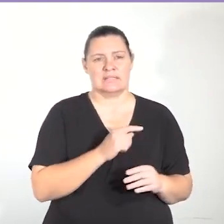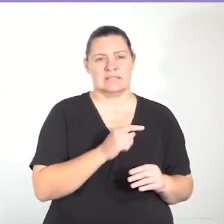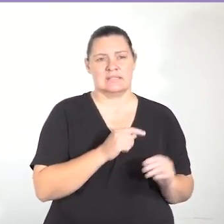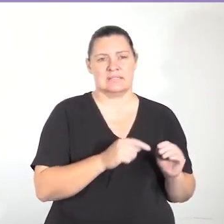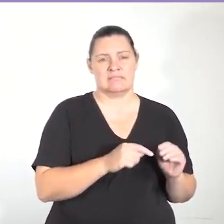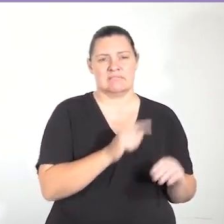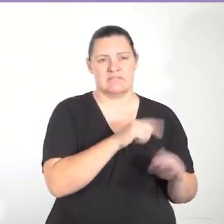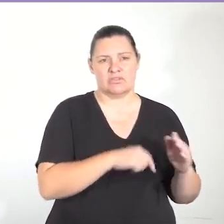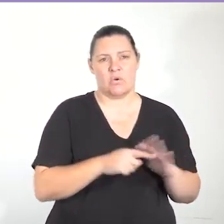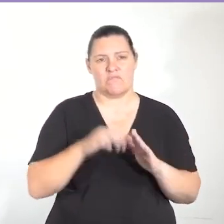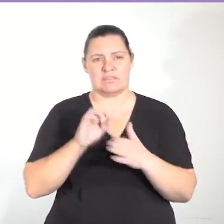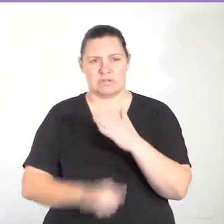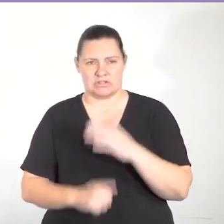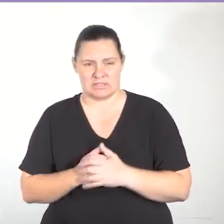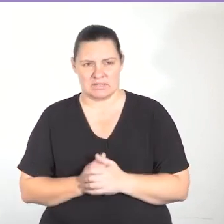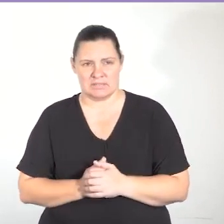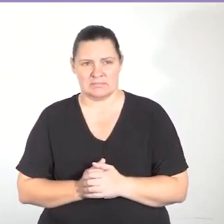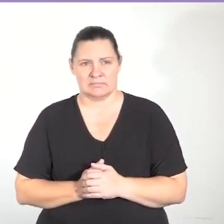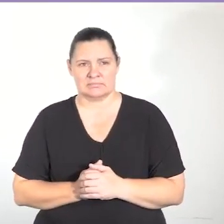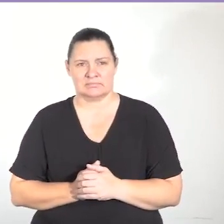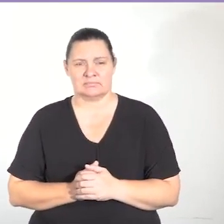those terms. So we have here